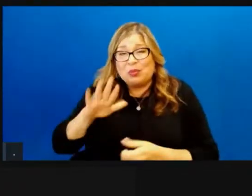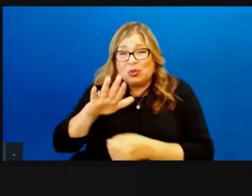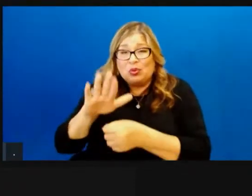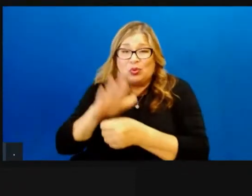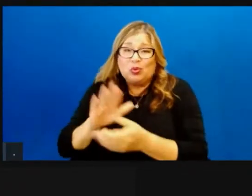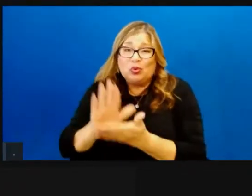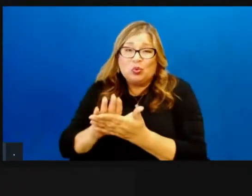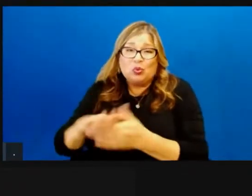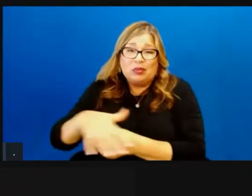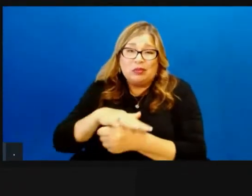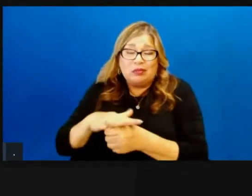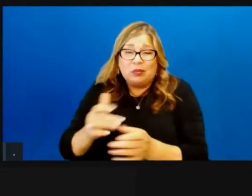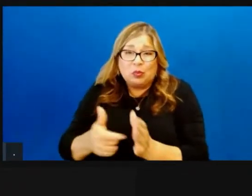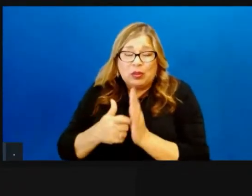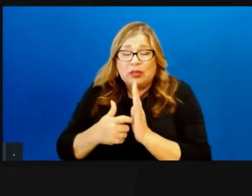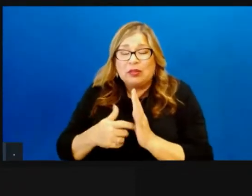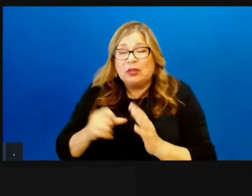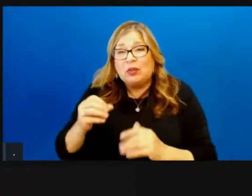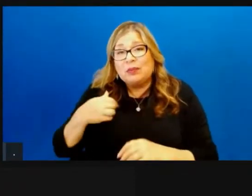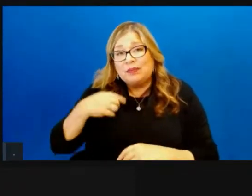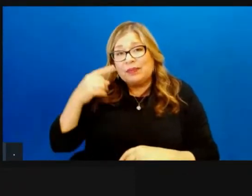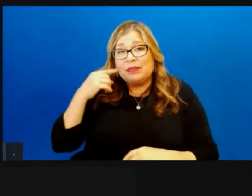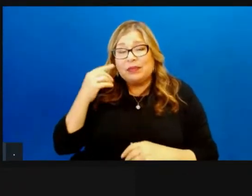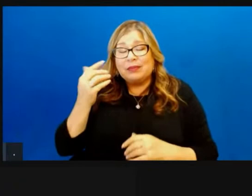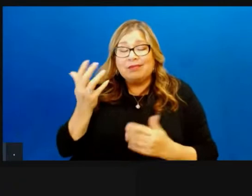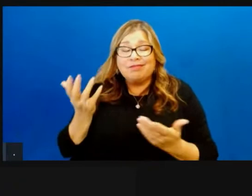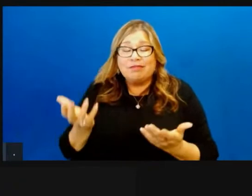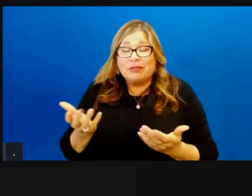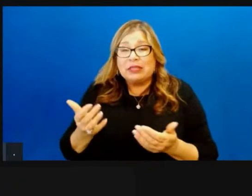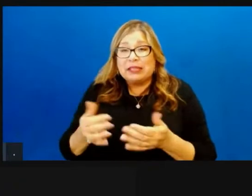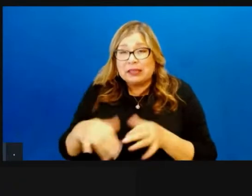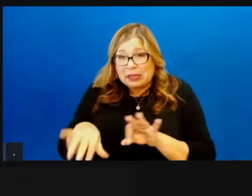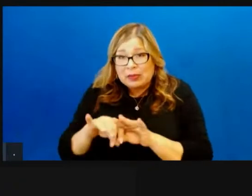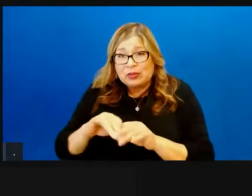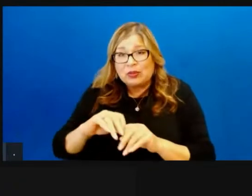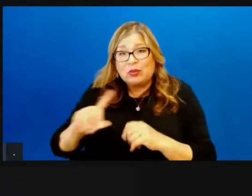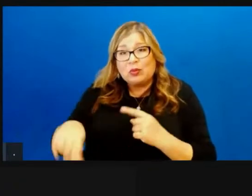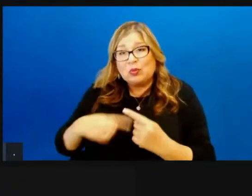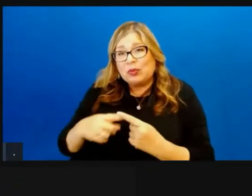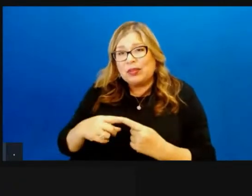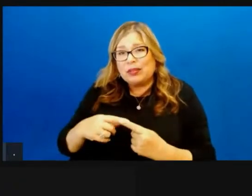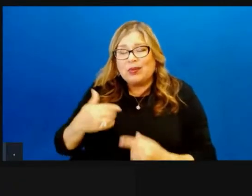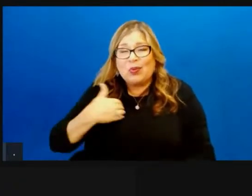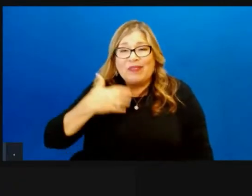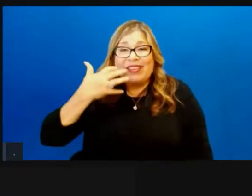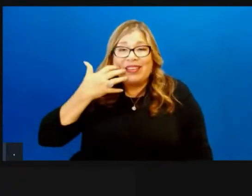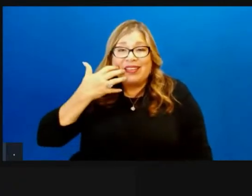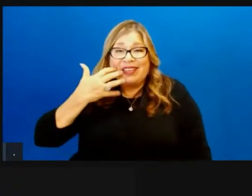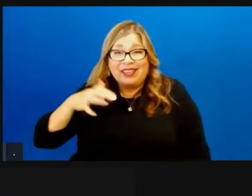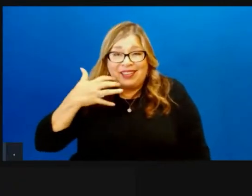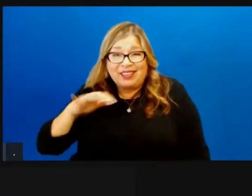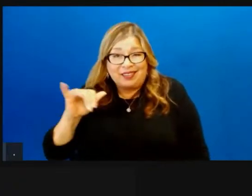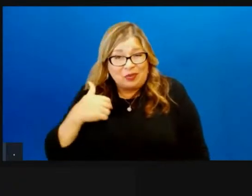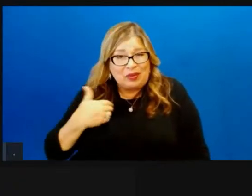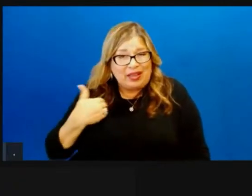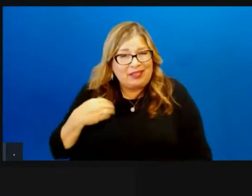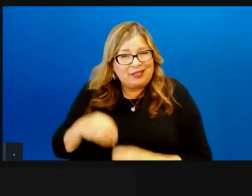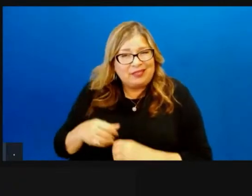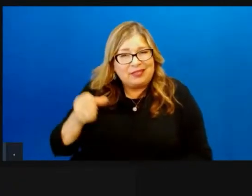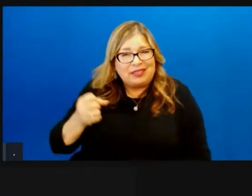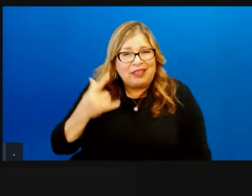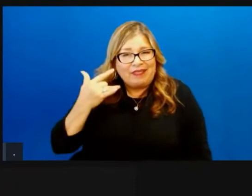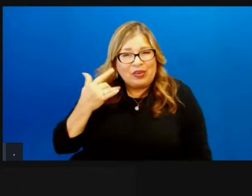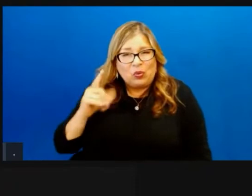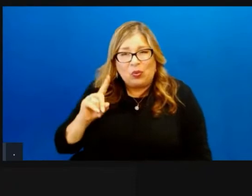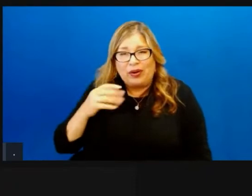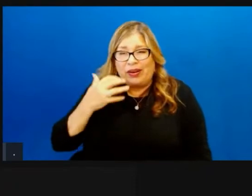that especially when you experience a bit of a heat wave like we had in Southern California, where temperatures went up pretty